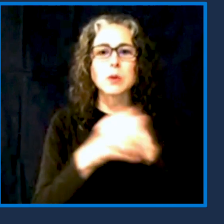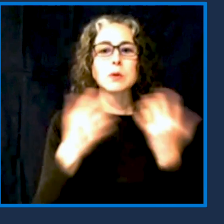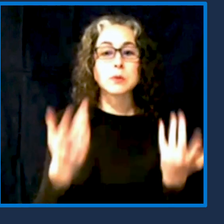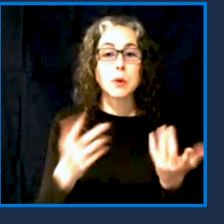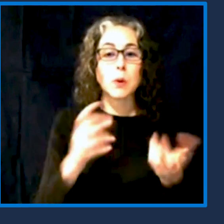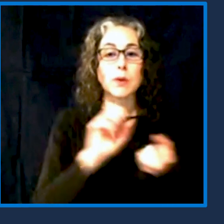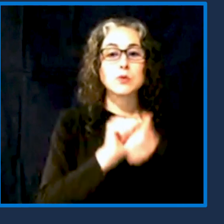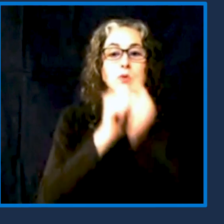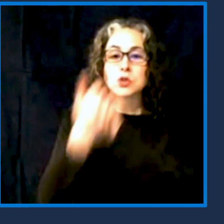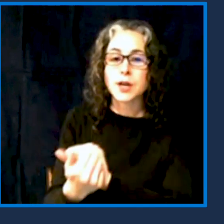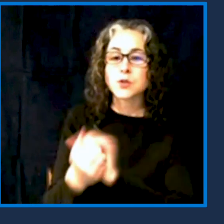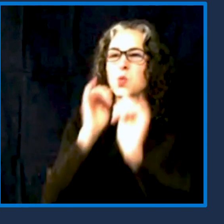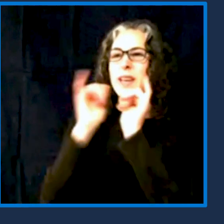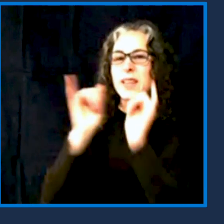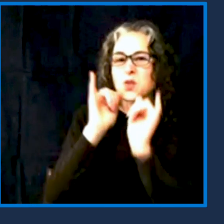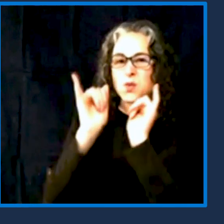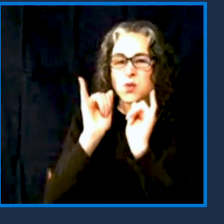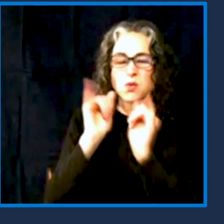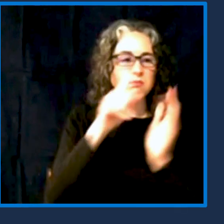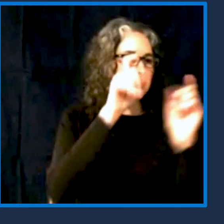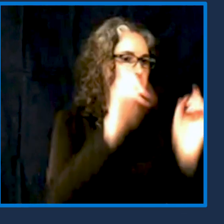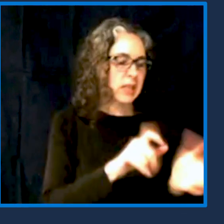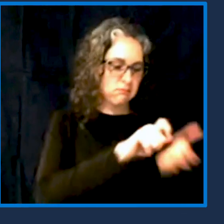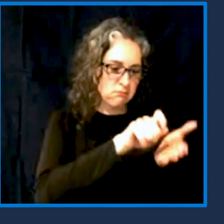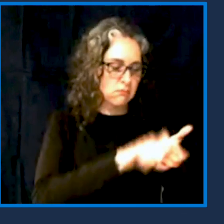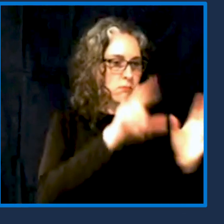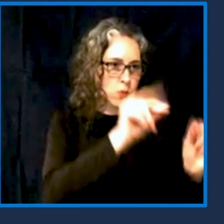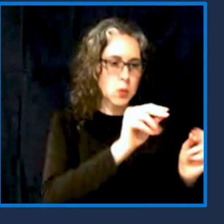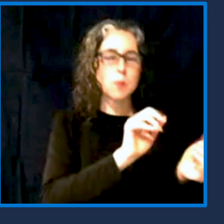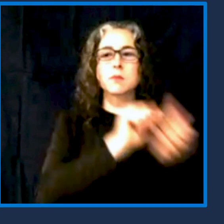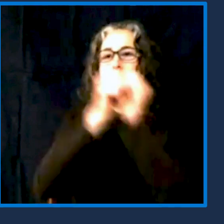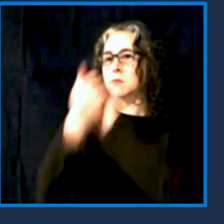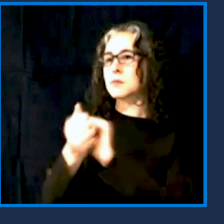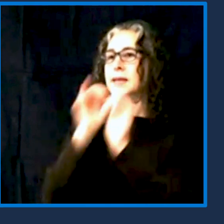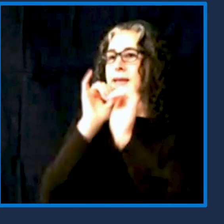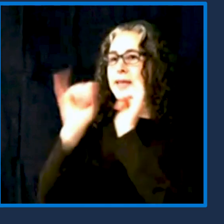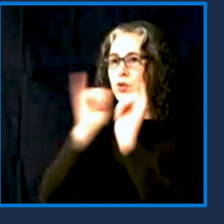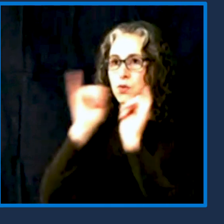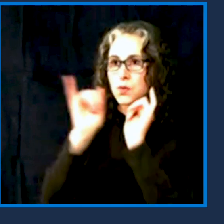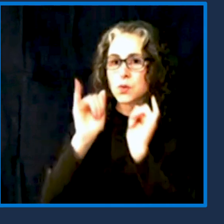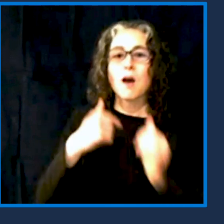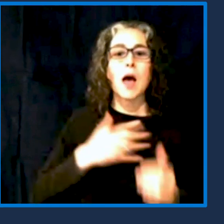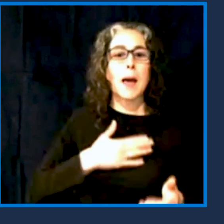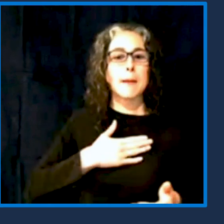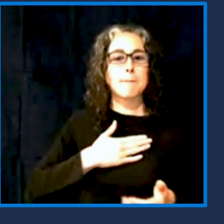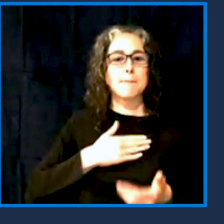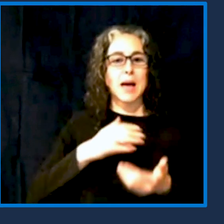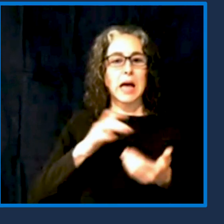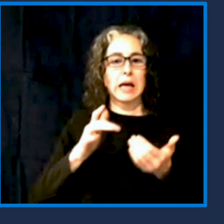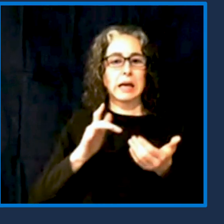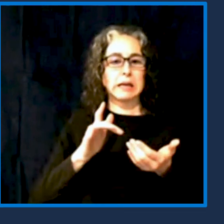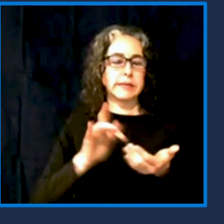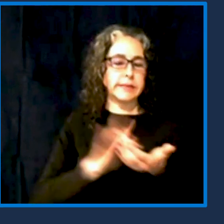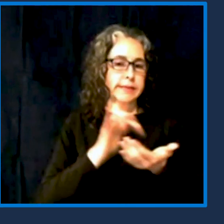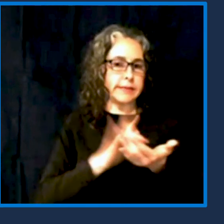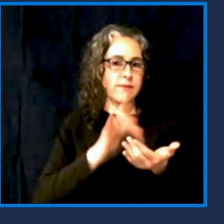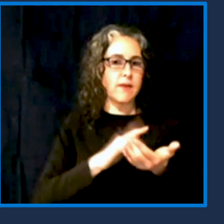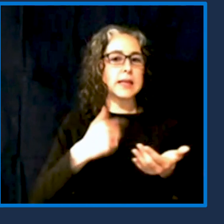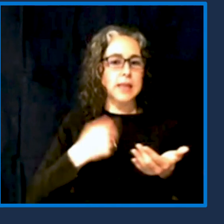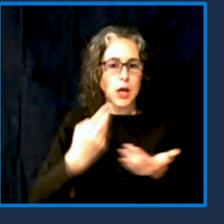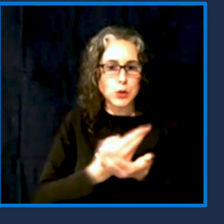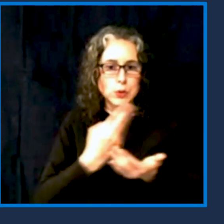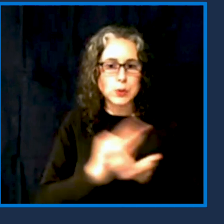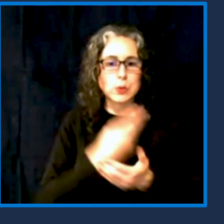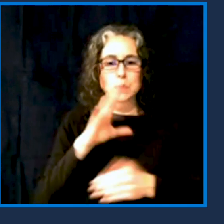interview. And like I was allowed with my own device, so I can code in my comfortable coding environment.